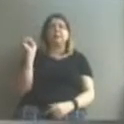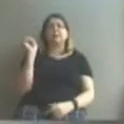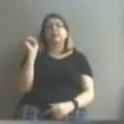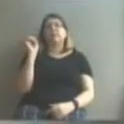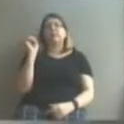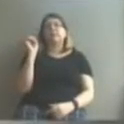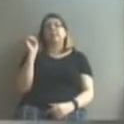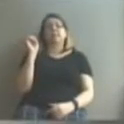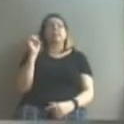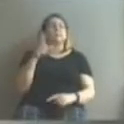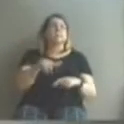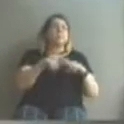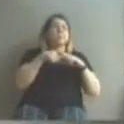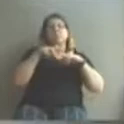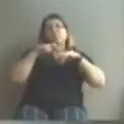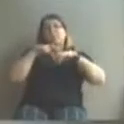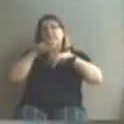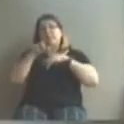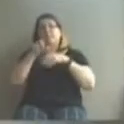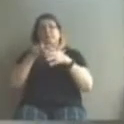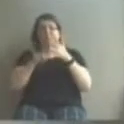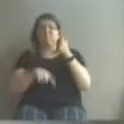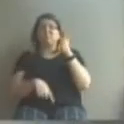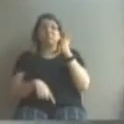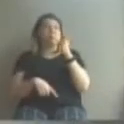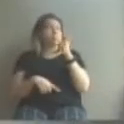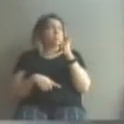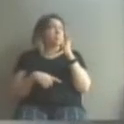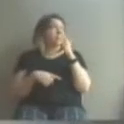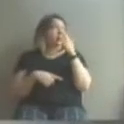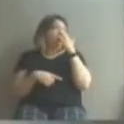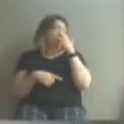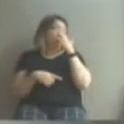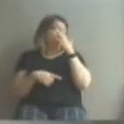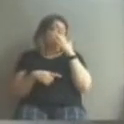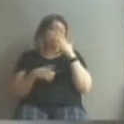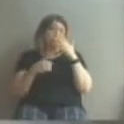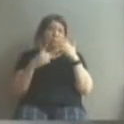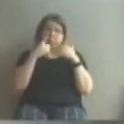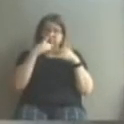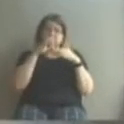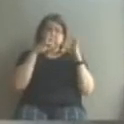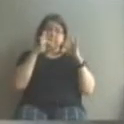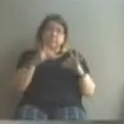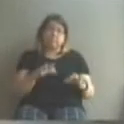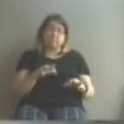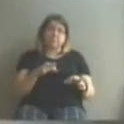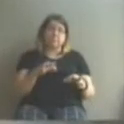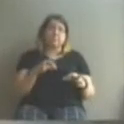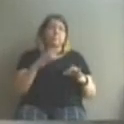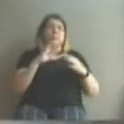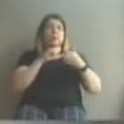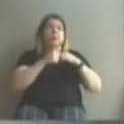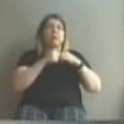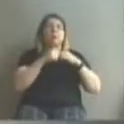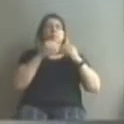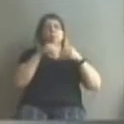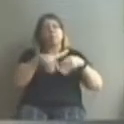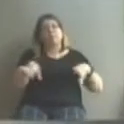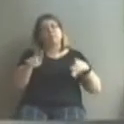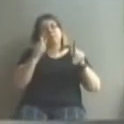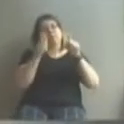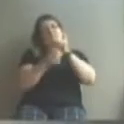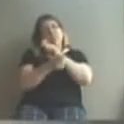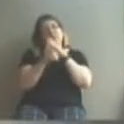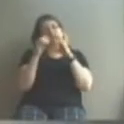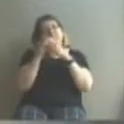including suspensions, referrals, things of that nature. Could you just say a little bit about how the organizational chart changes